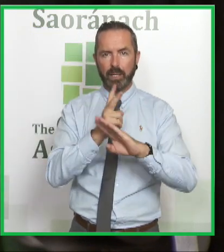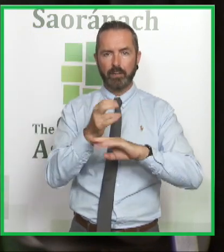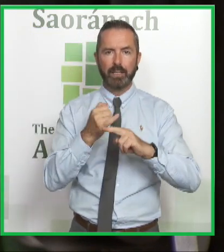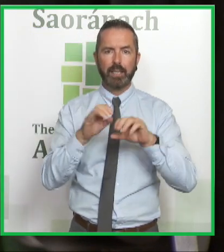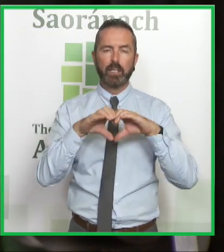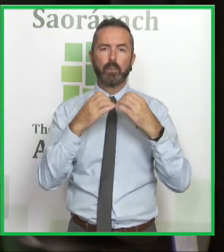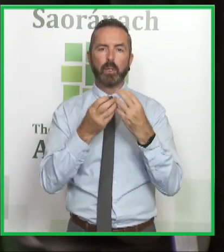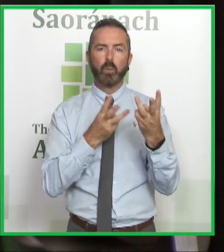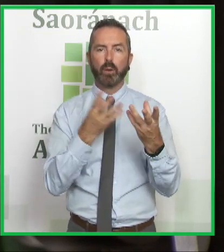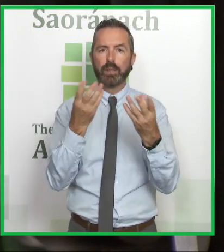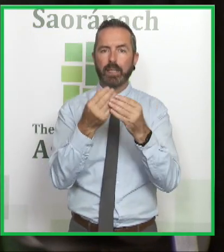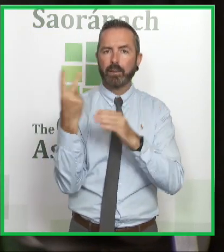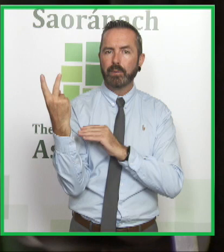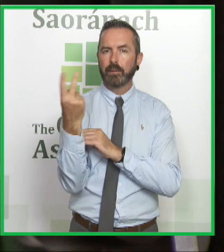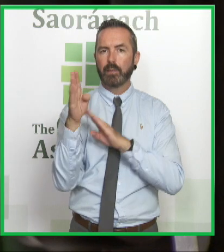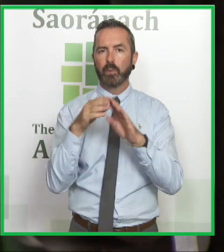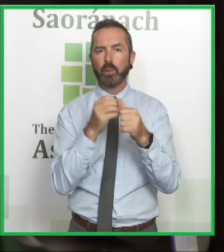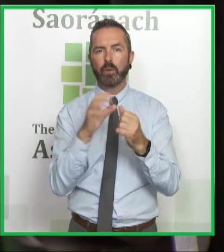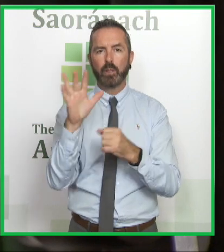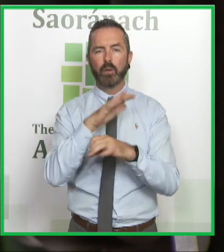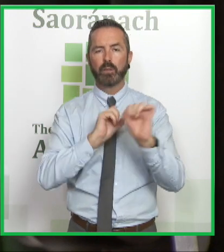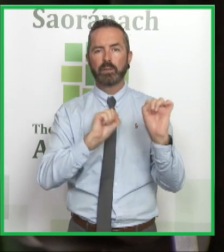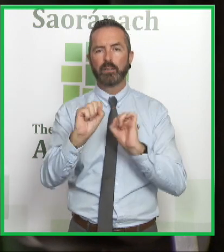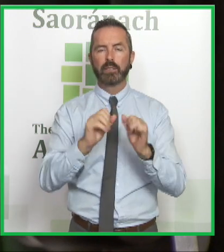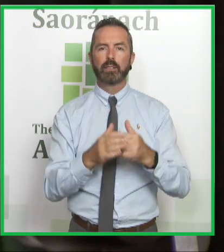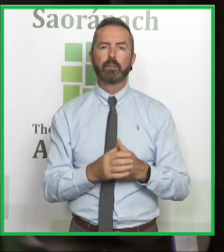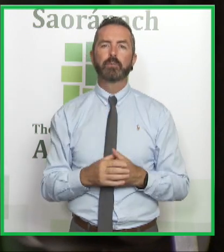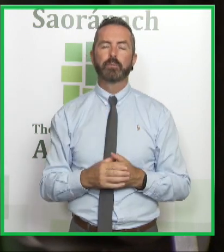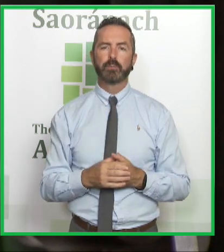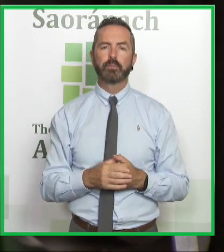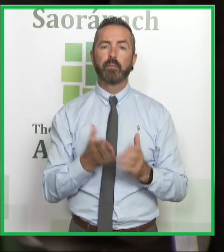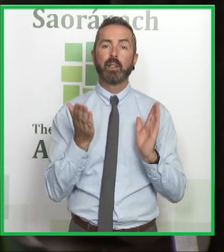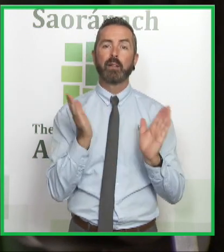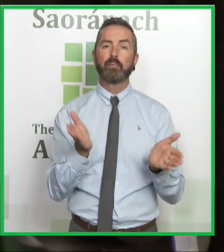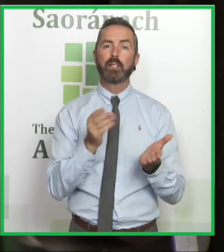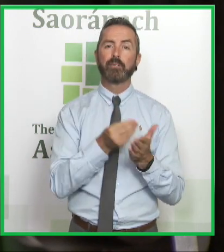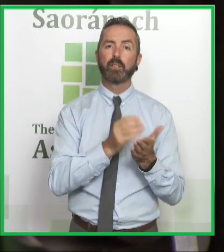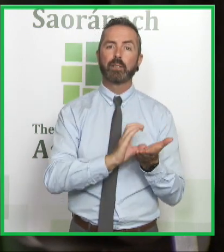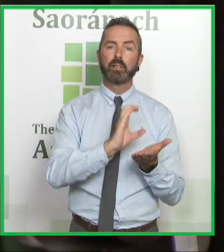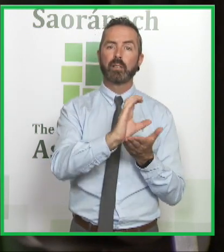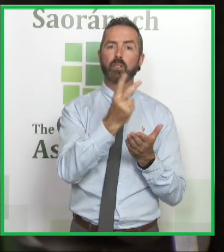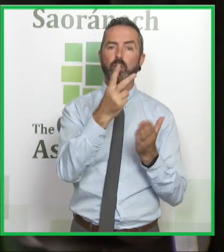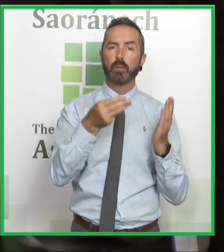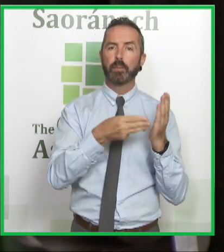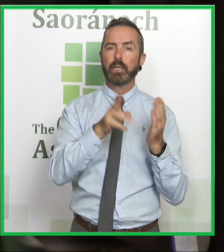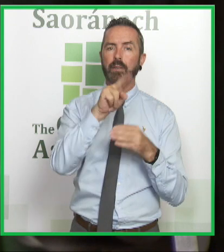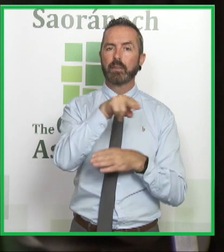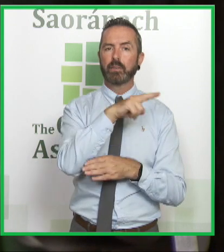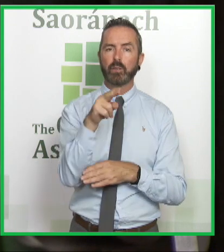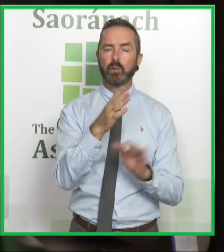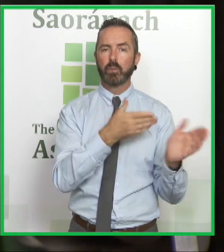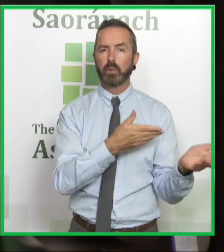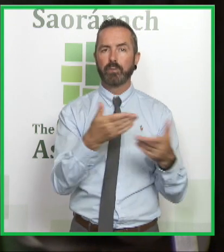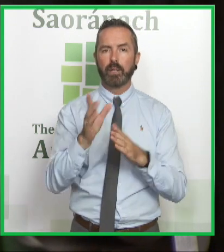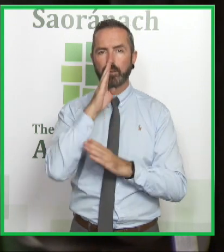working in partnership with other local services. Our funding in this area includes €2 million, which is provided directly